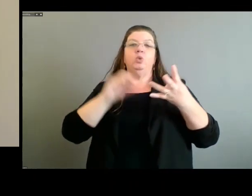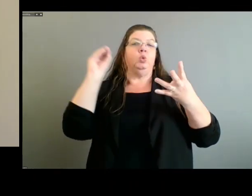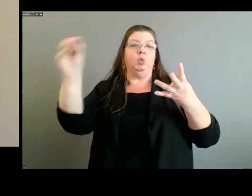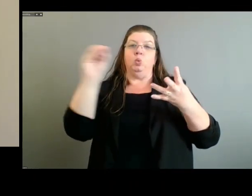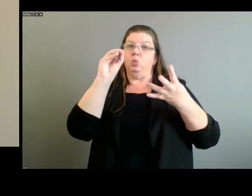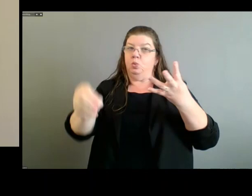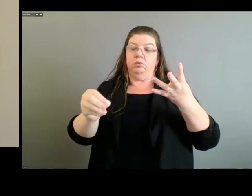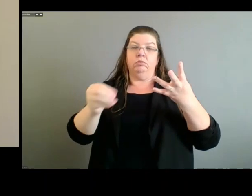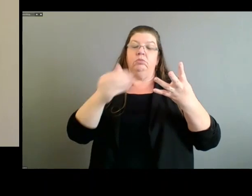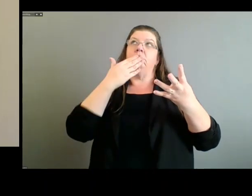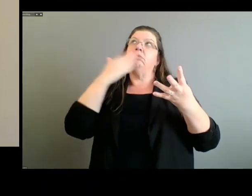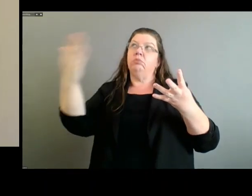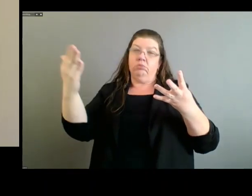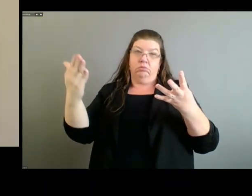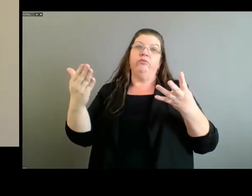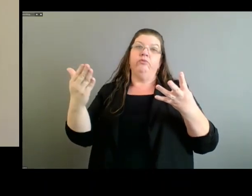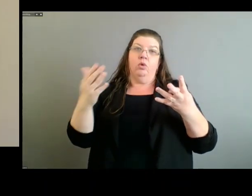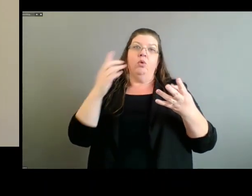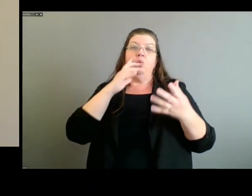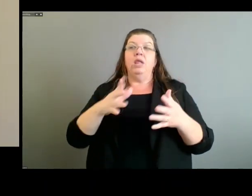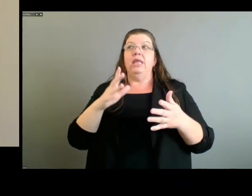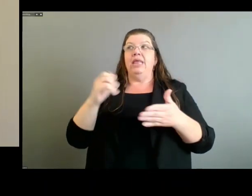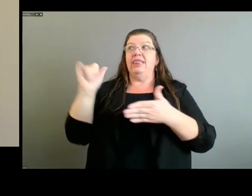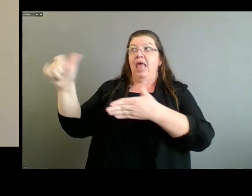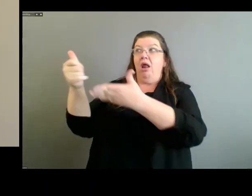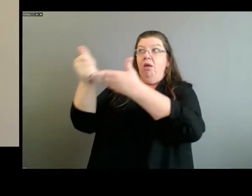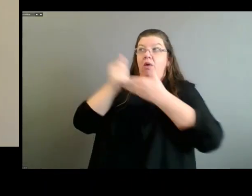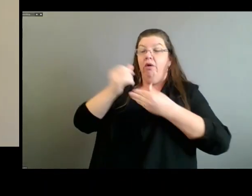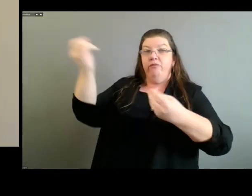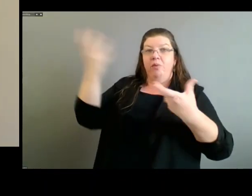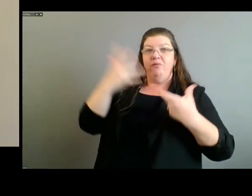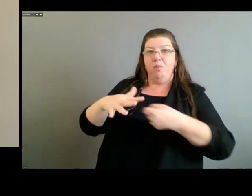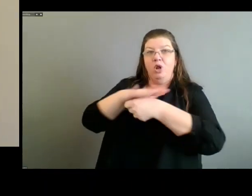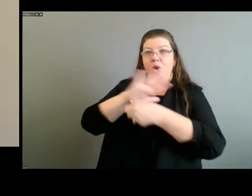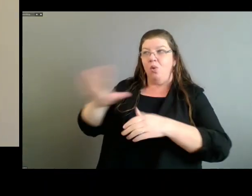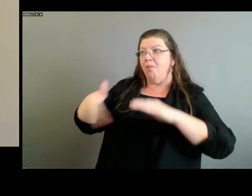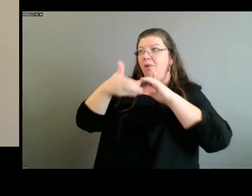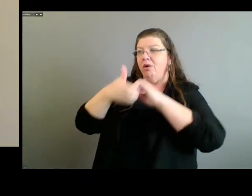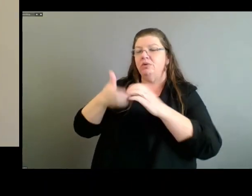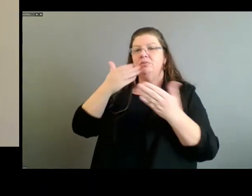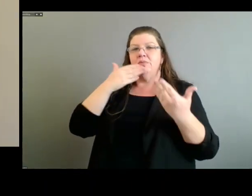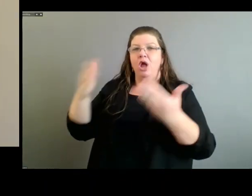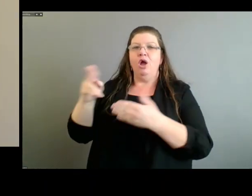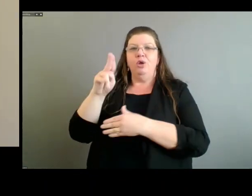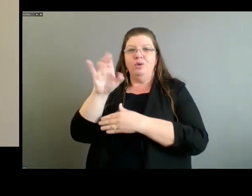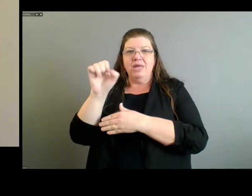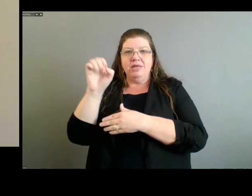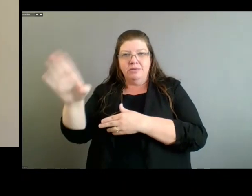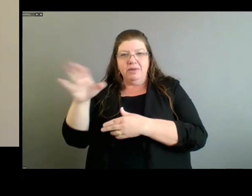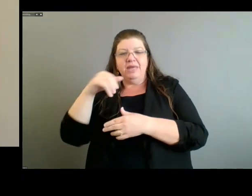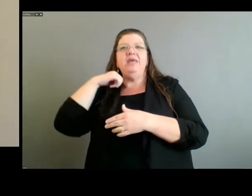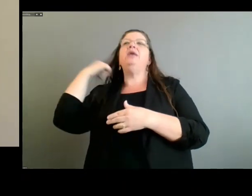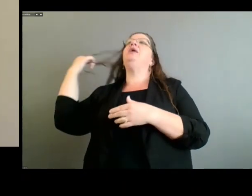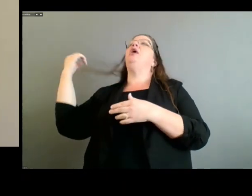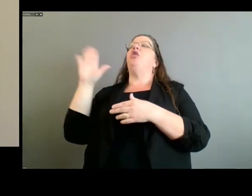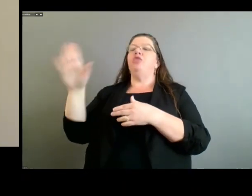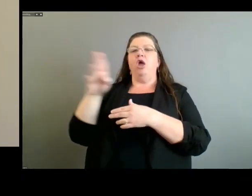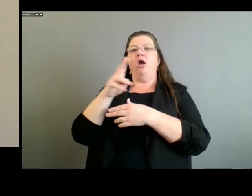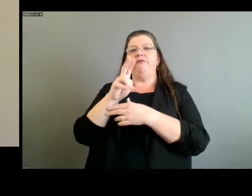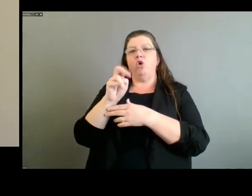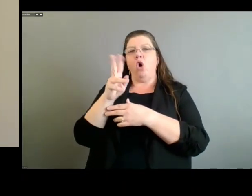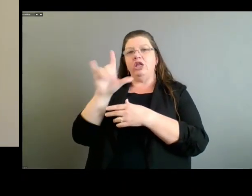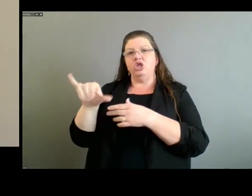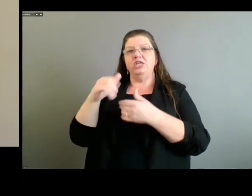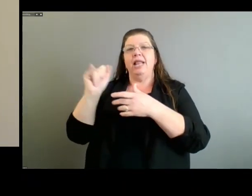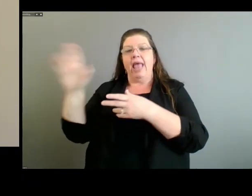We are very grateful for the valuable contribution from our local partners at UCSB Virology Lab and Cottage Health.